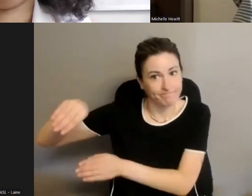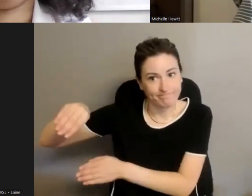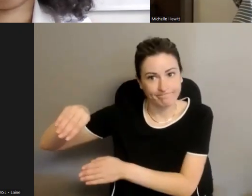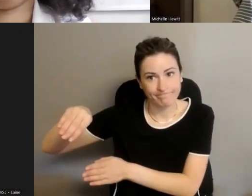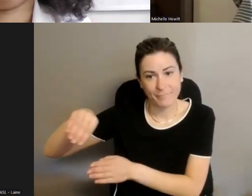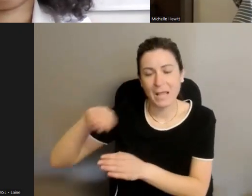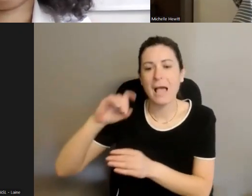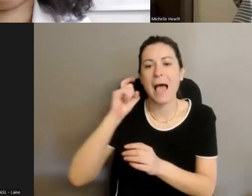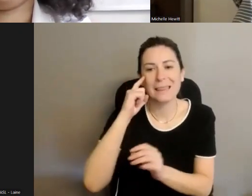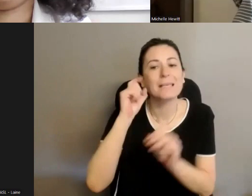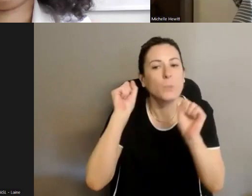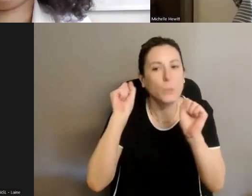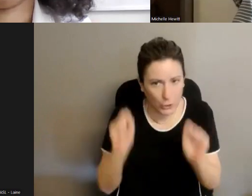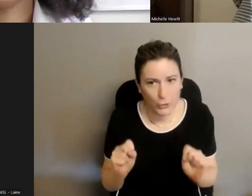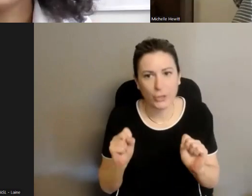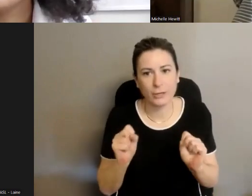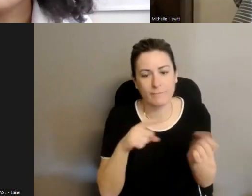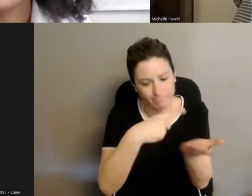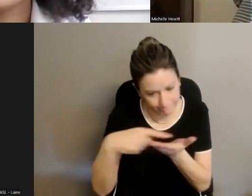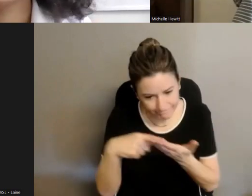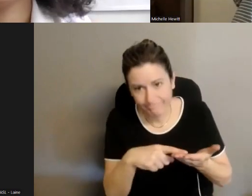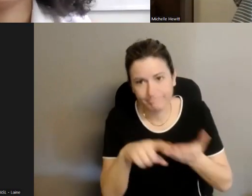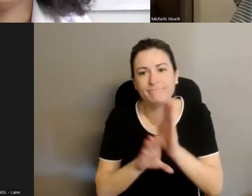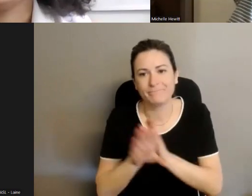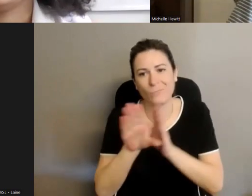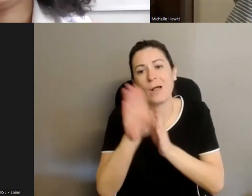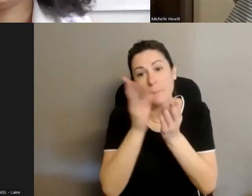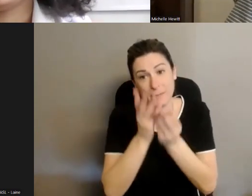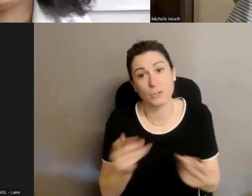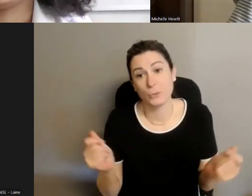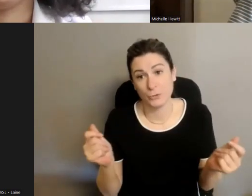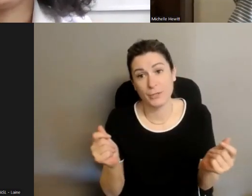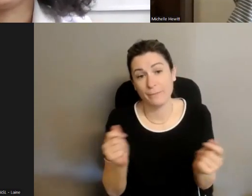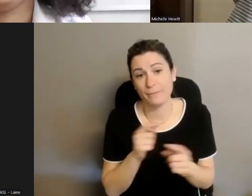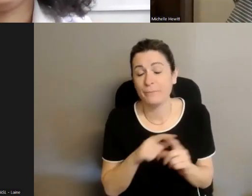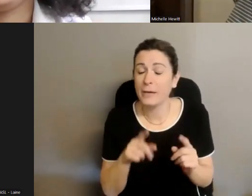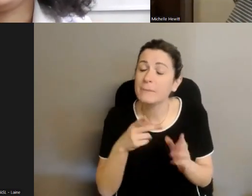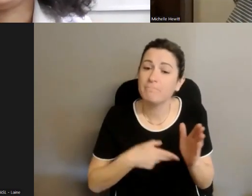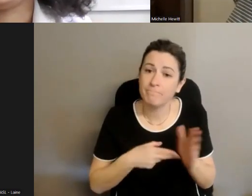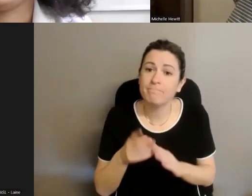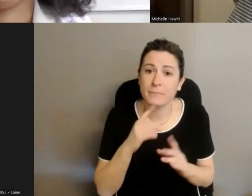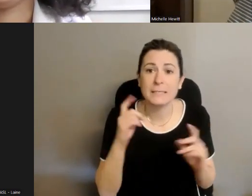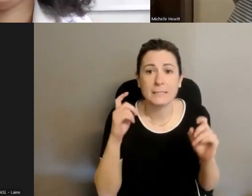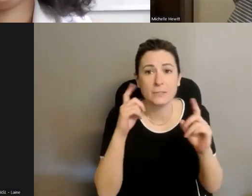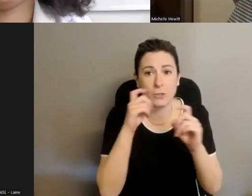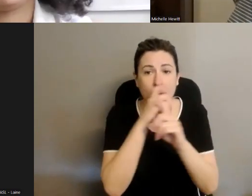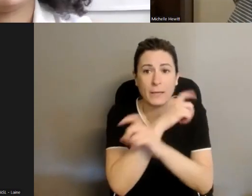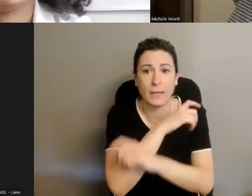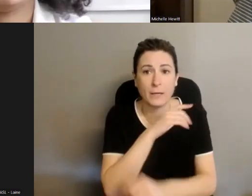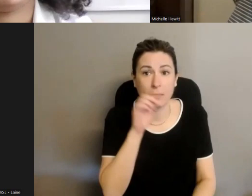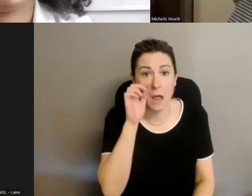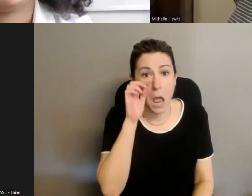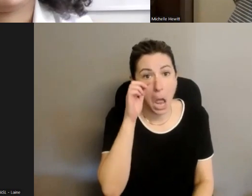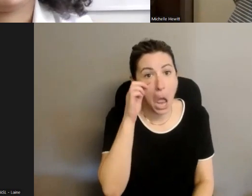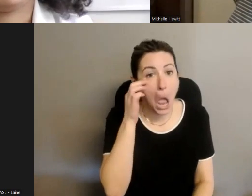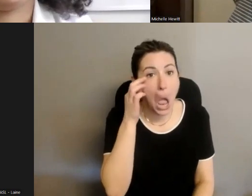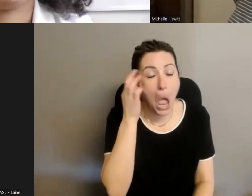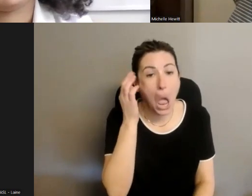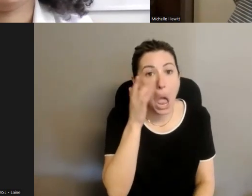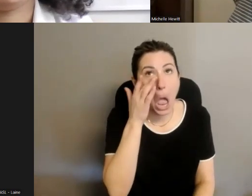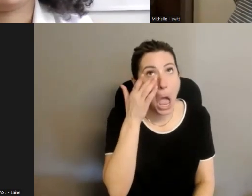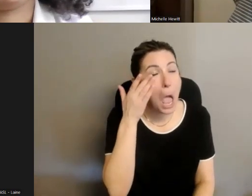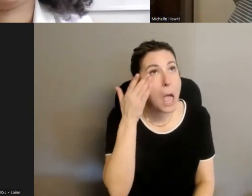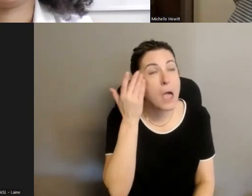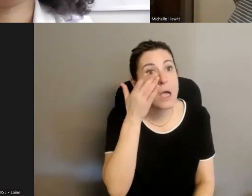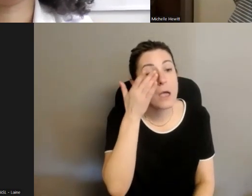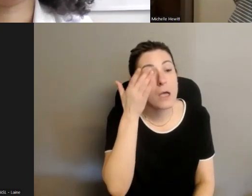it's complex. I'm just going to add a couple more points on housing before we move